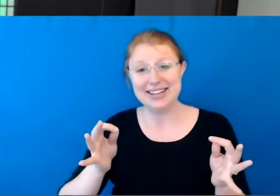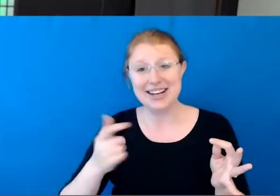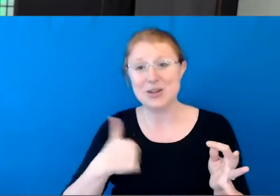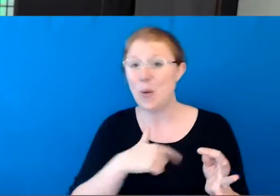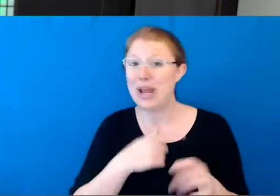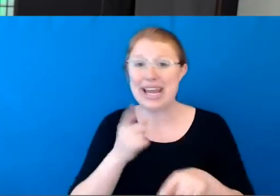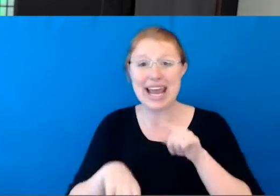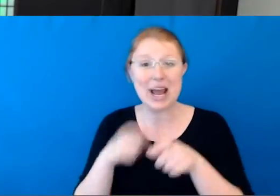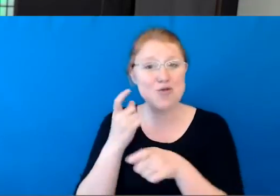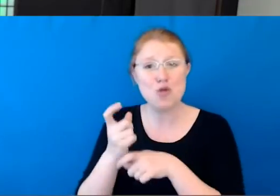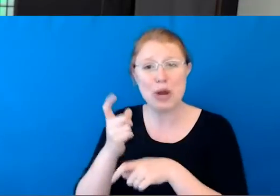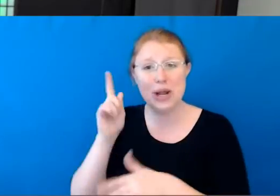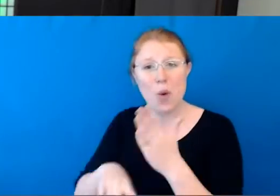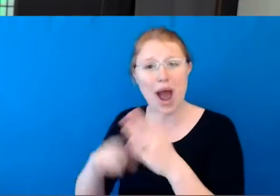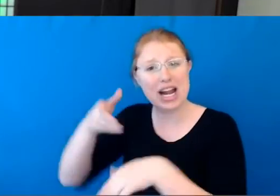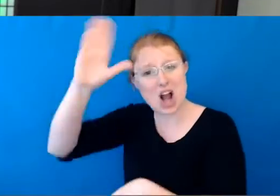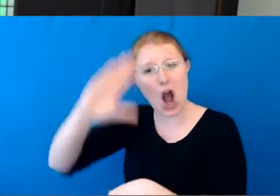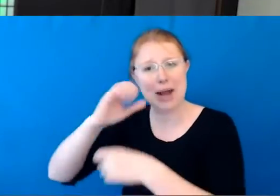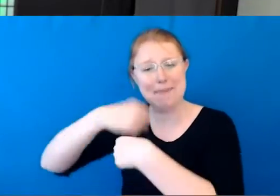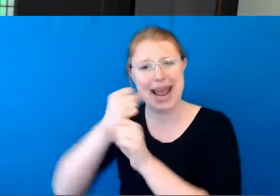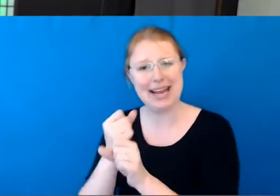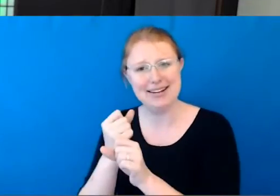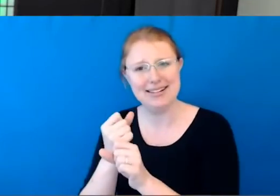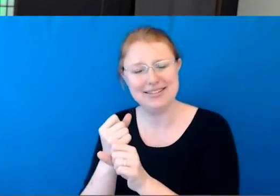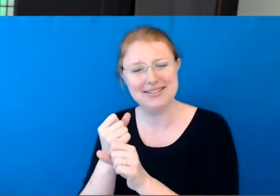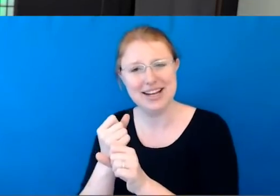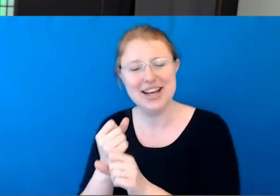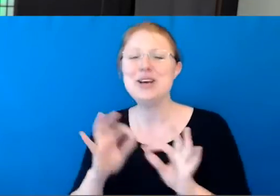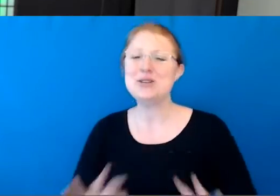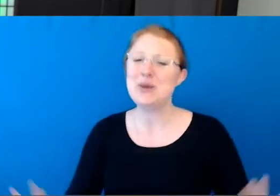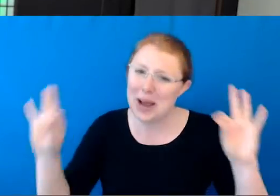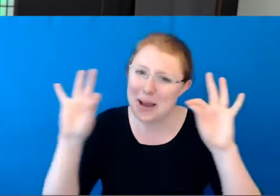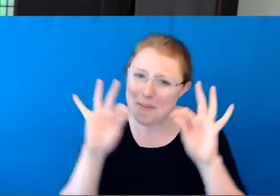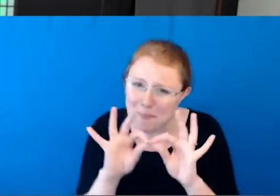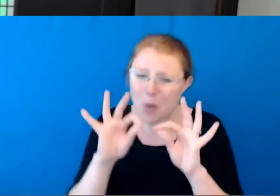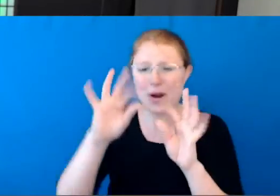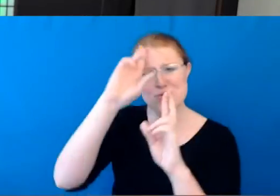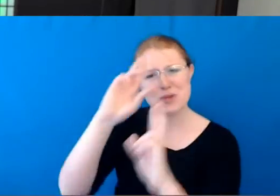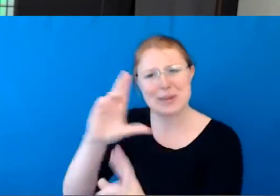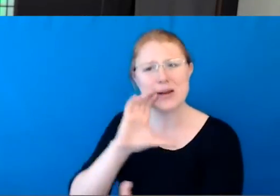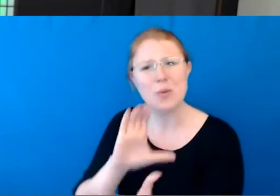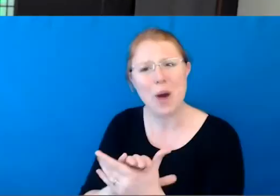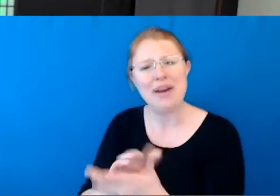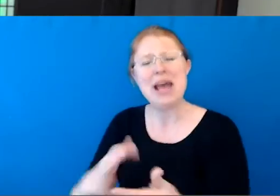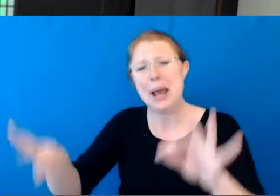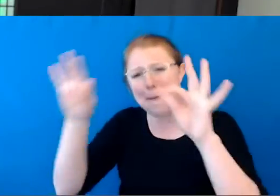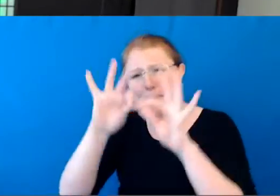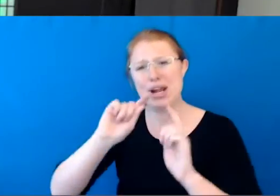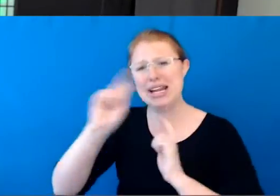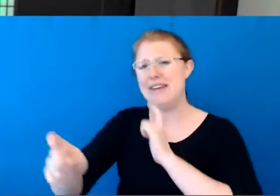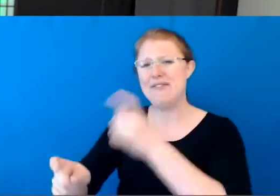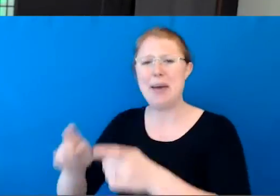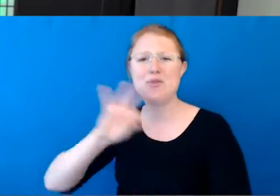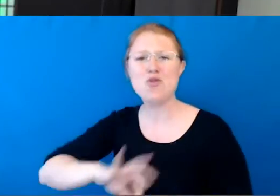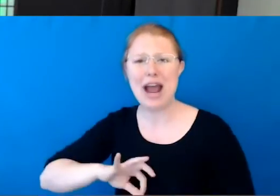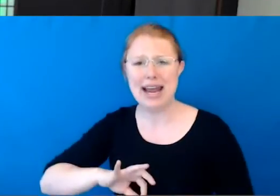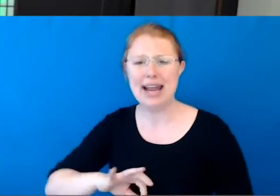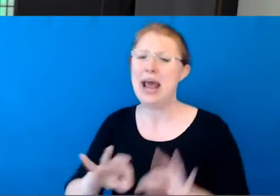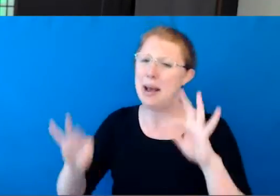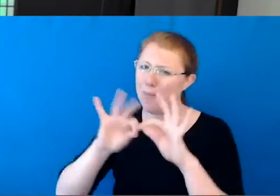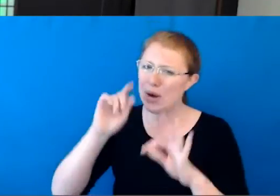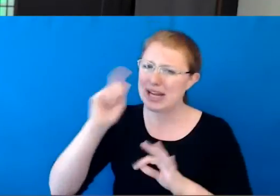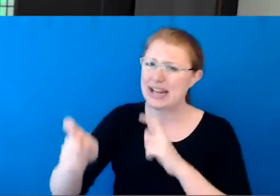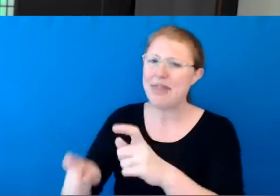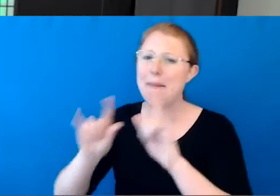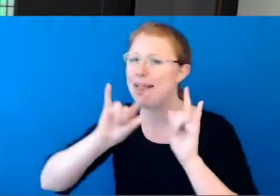not put asunder our wives by not giving them the credit that they're due, by withholding love or withholding praise or